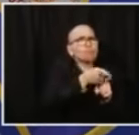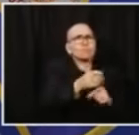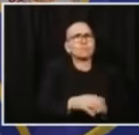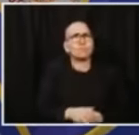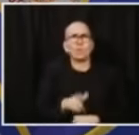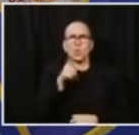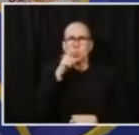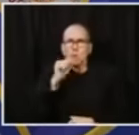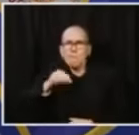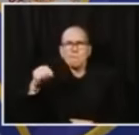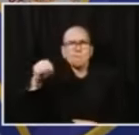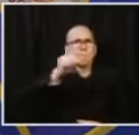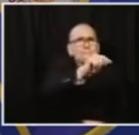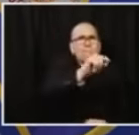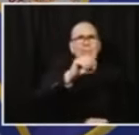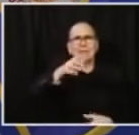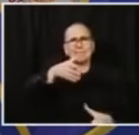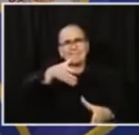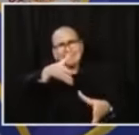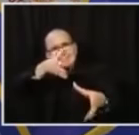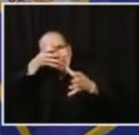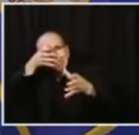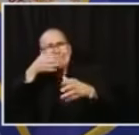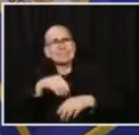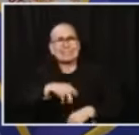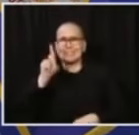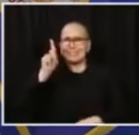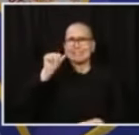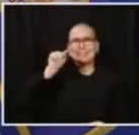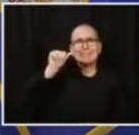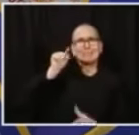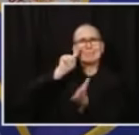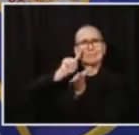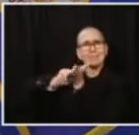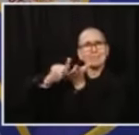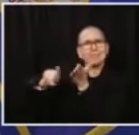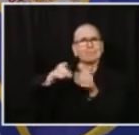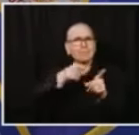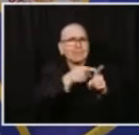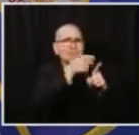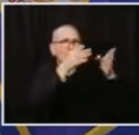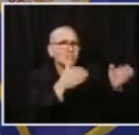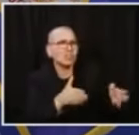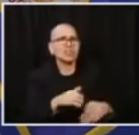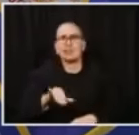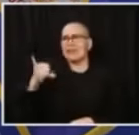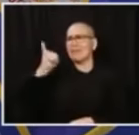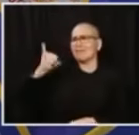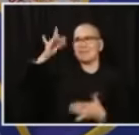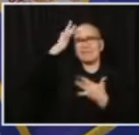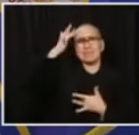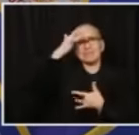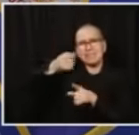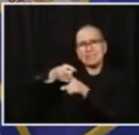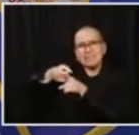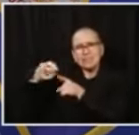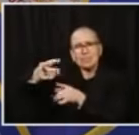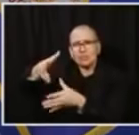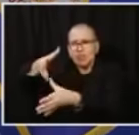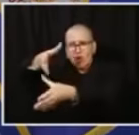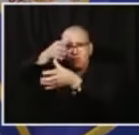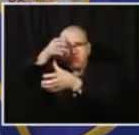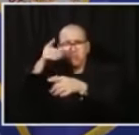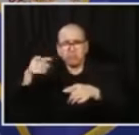policy advisors, data specialists, and legal counsel. 3 months ago, we began with reviewing general information about